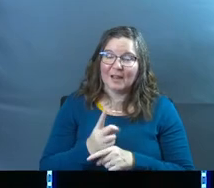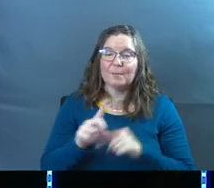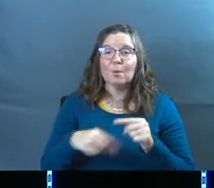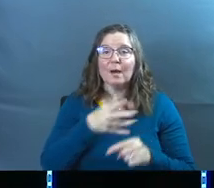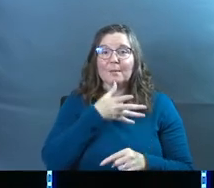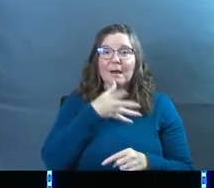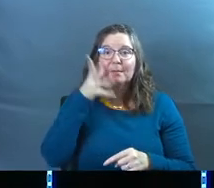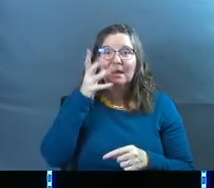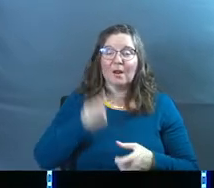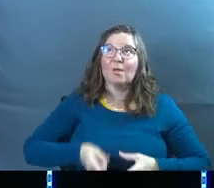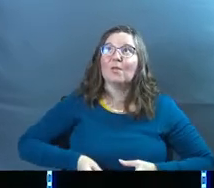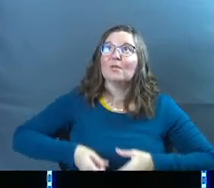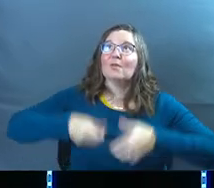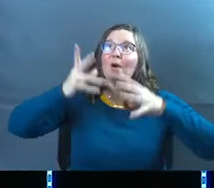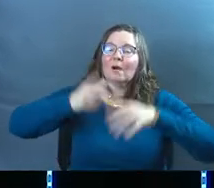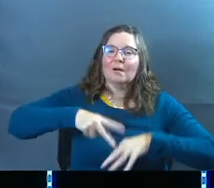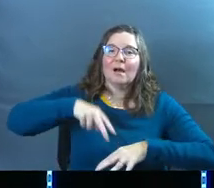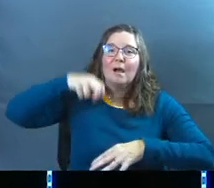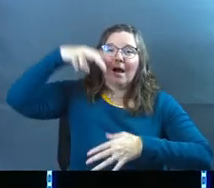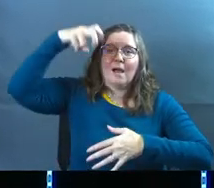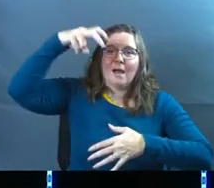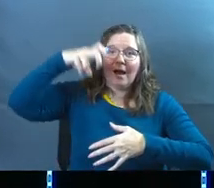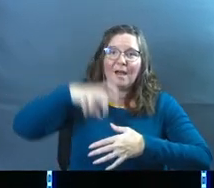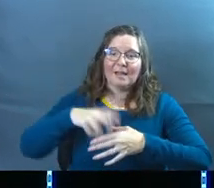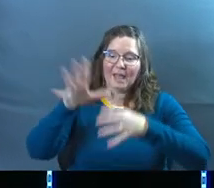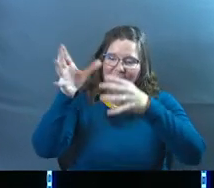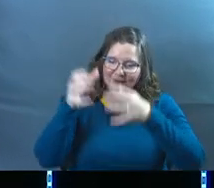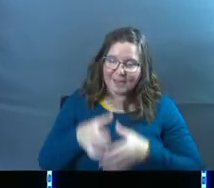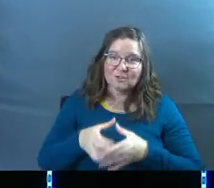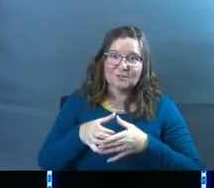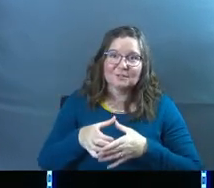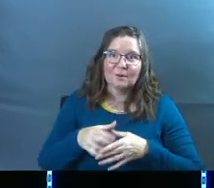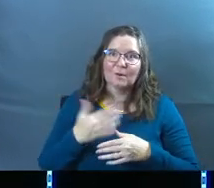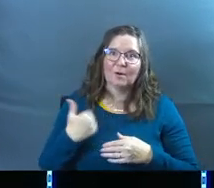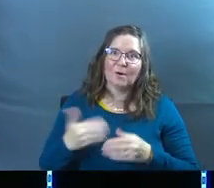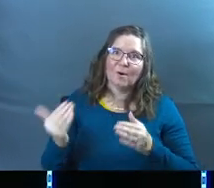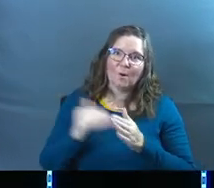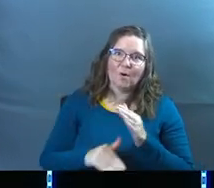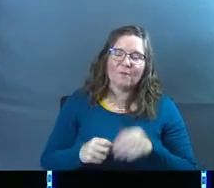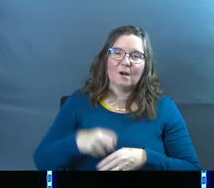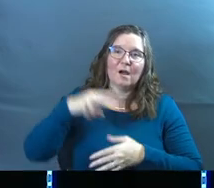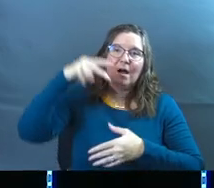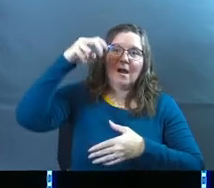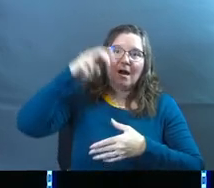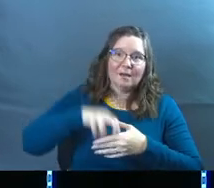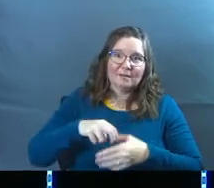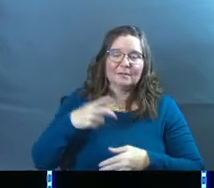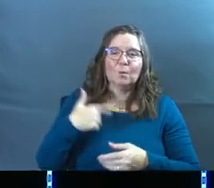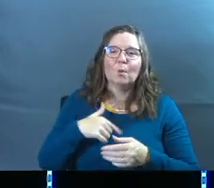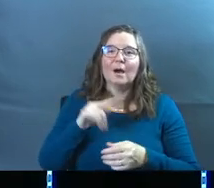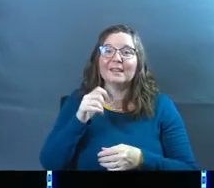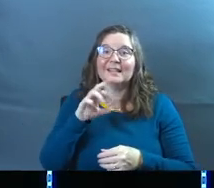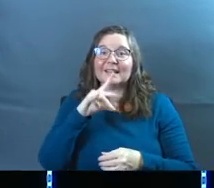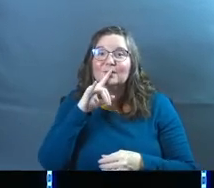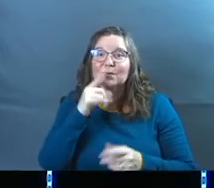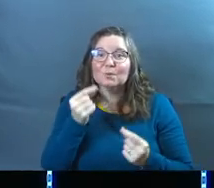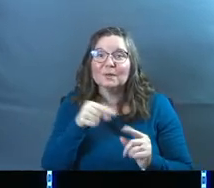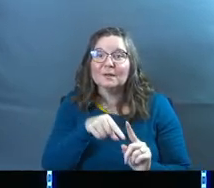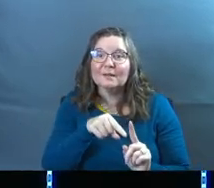But when mom or dad is throwing the toddler up in the air and catching him over and over and over again, what's the toddler doing?